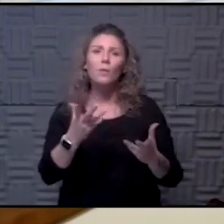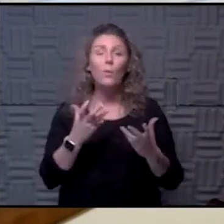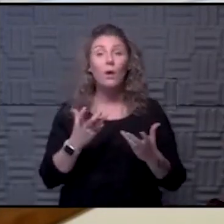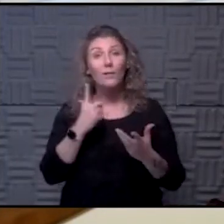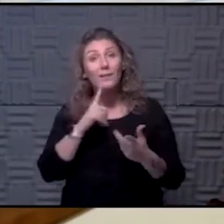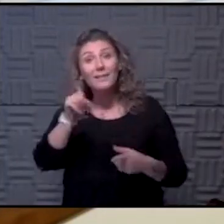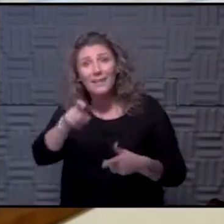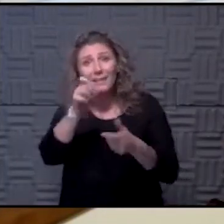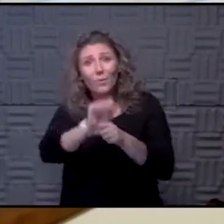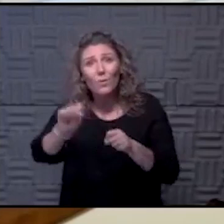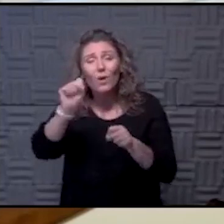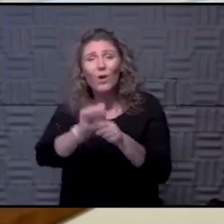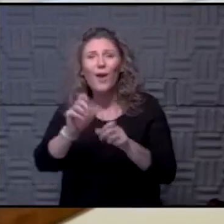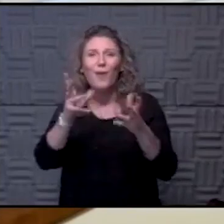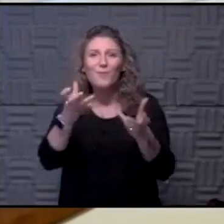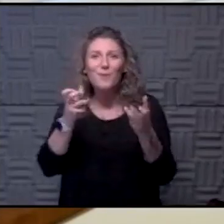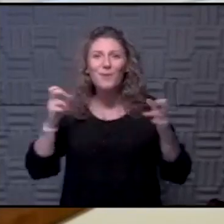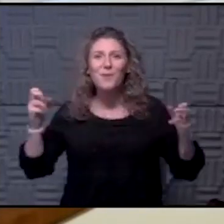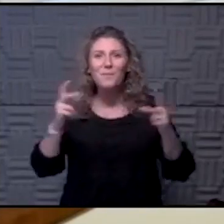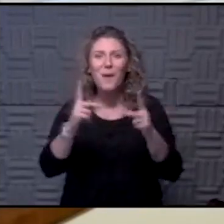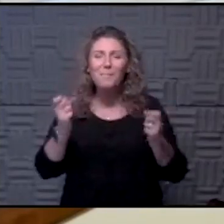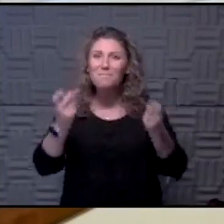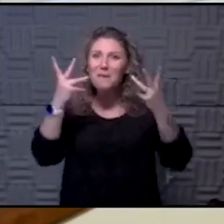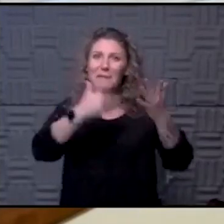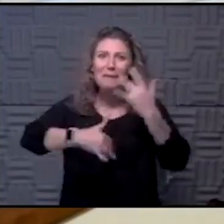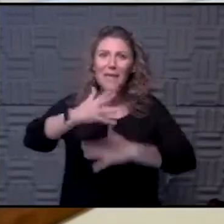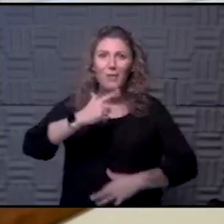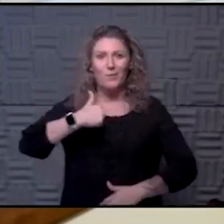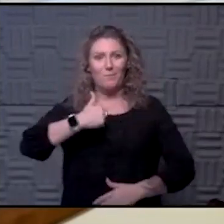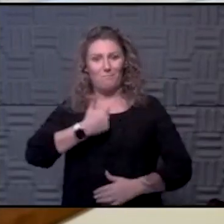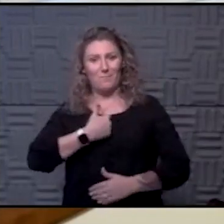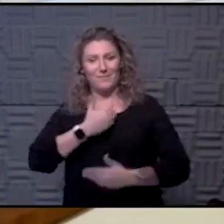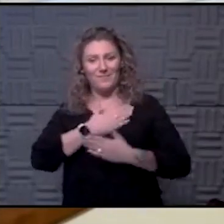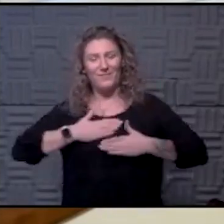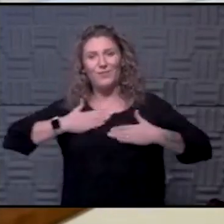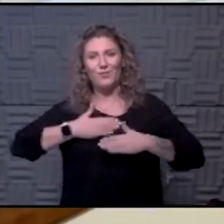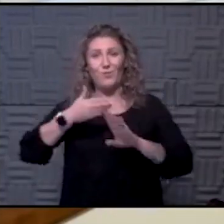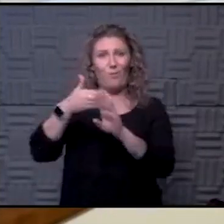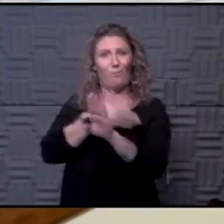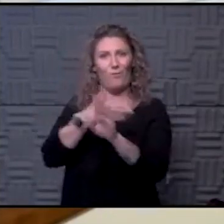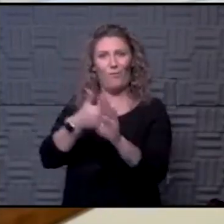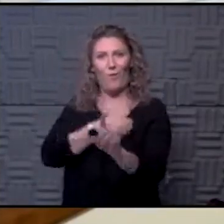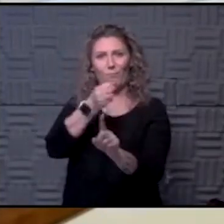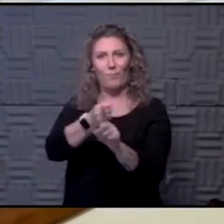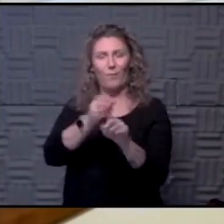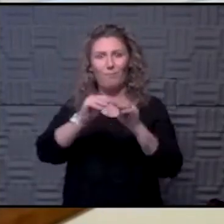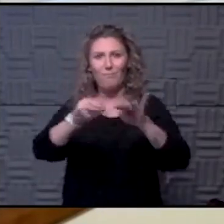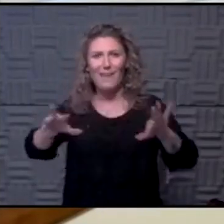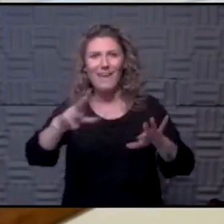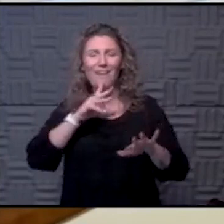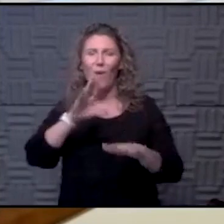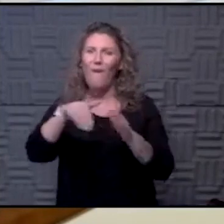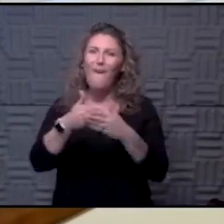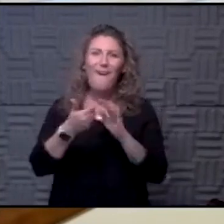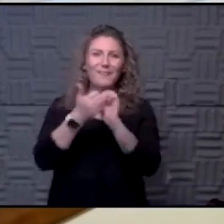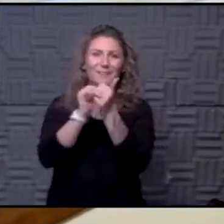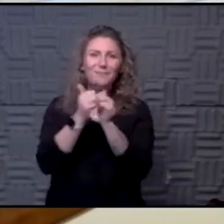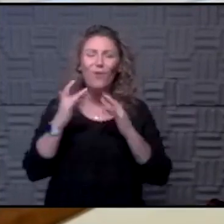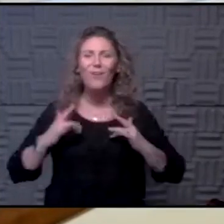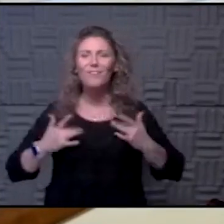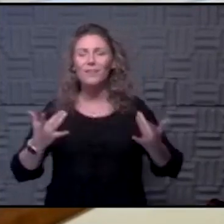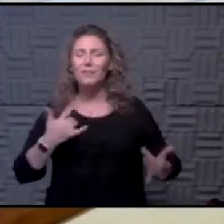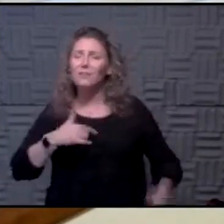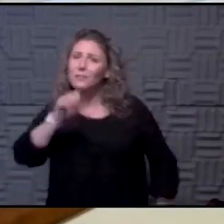I want to get back to some of the many gatherings that I enjoyed prior to the pandemic, all of the sporting events that I love. And